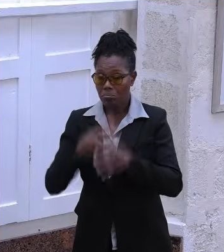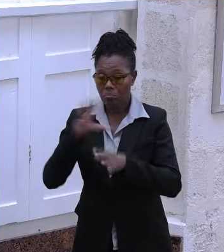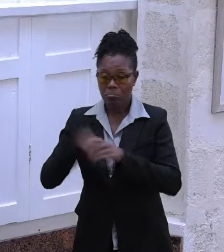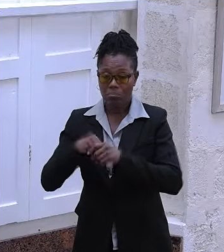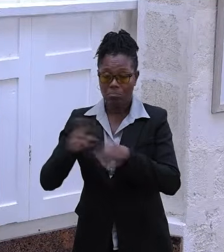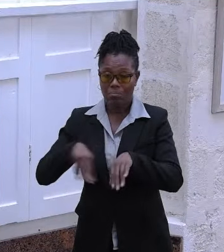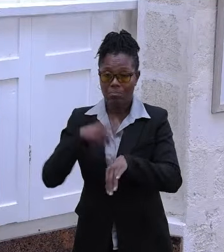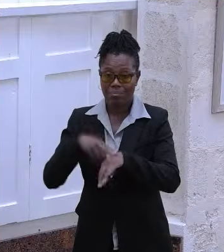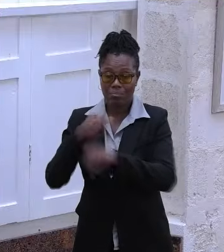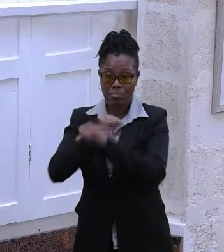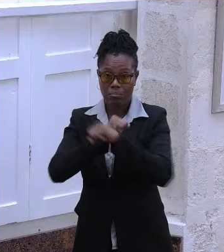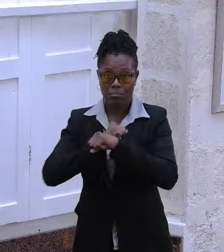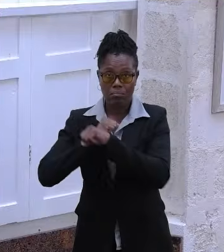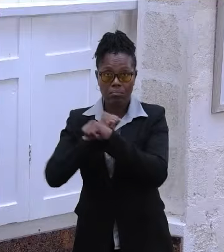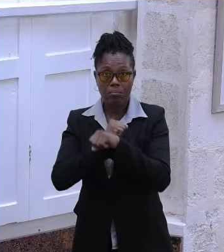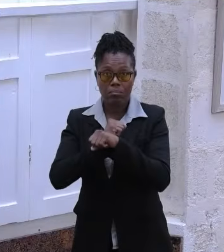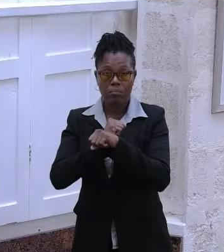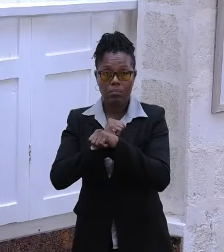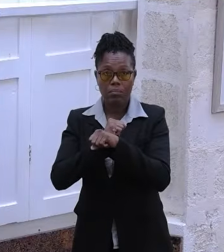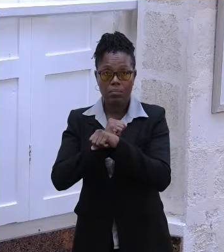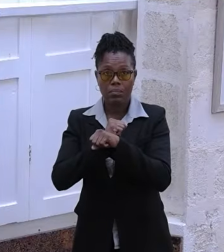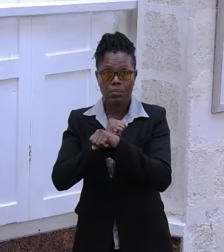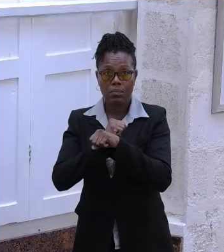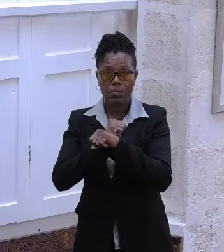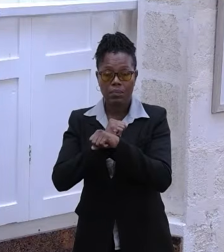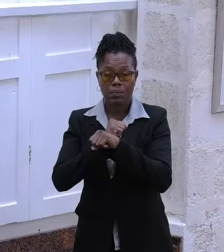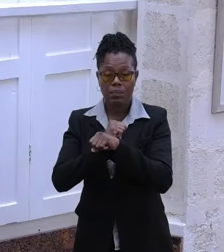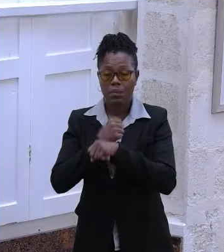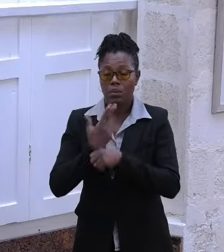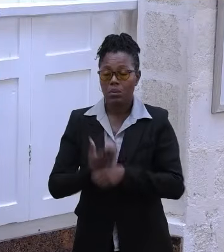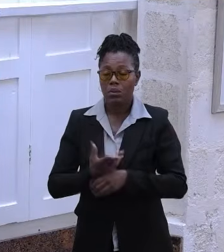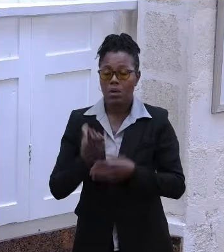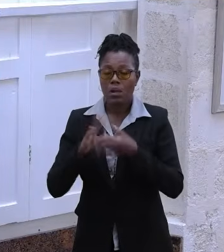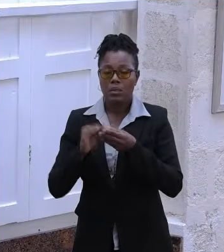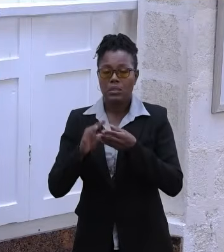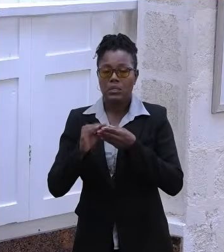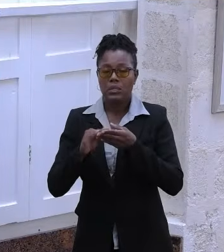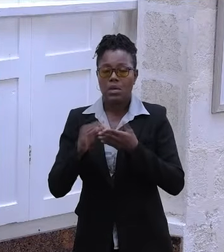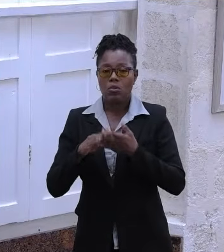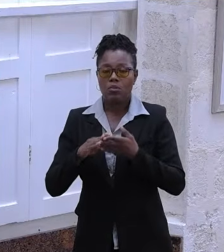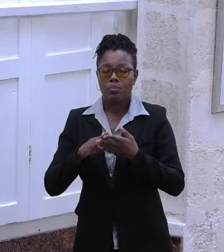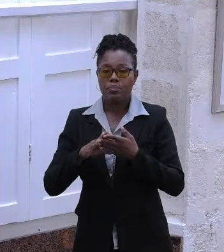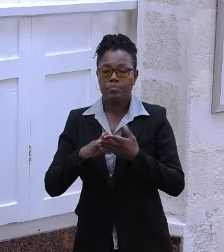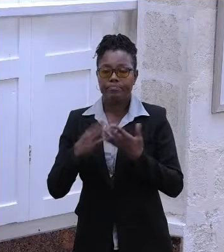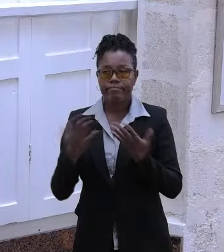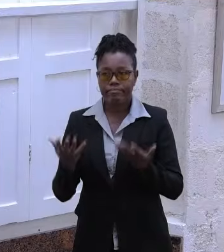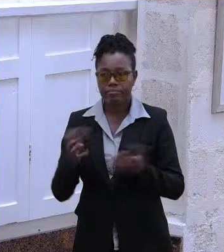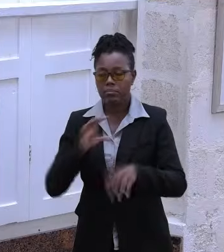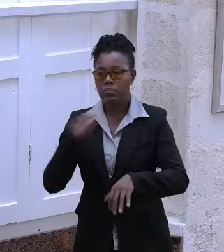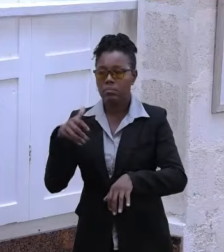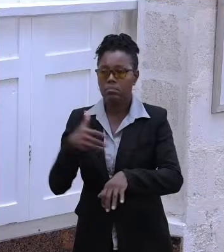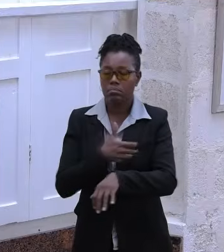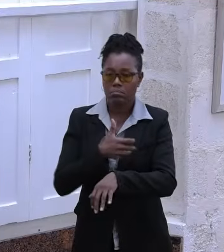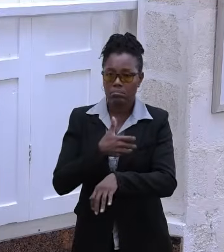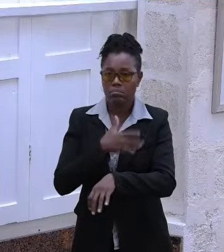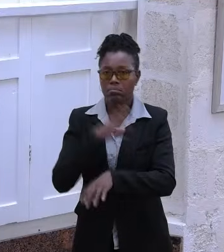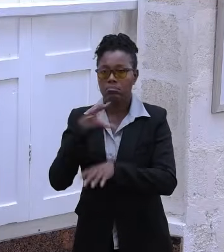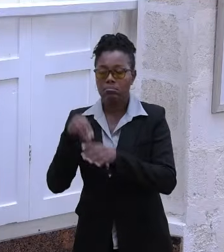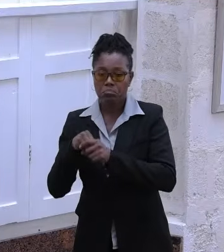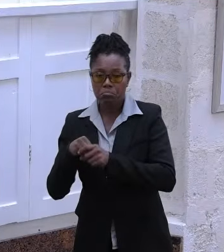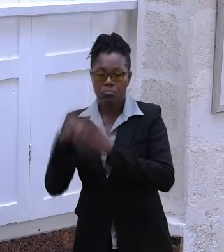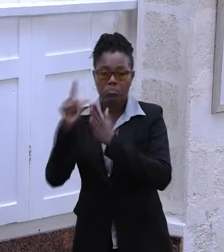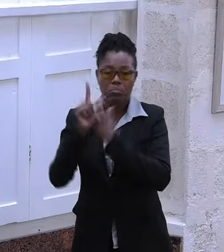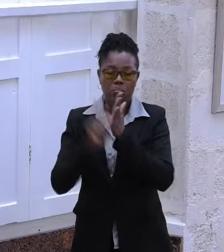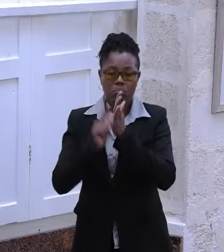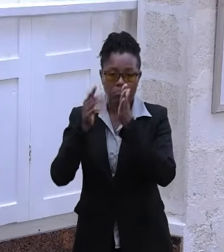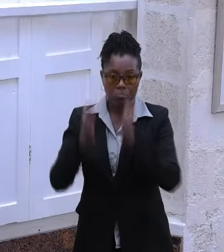as we speak to, I use the term powers of the minister. And as the lawyers in the room will